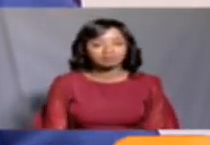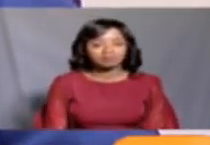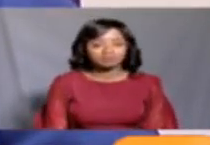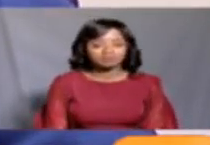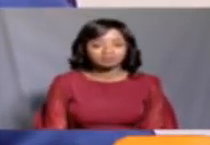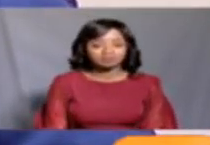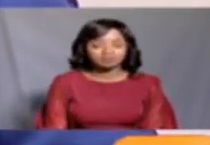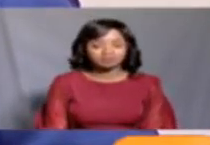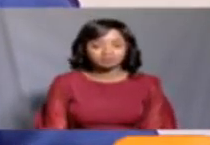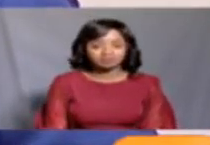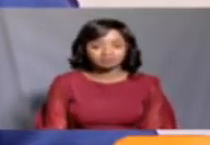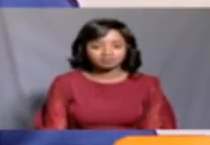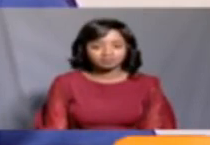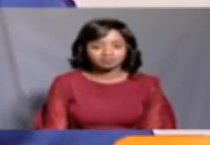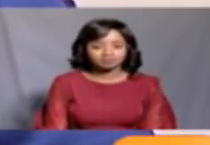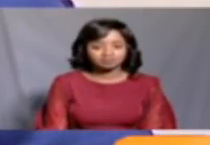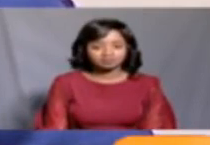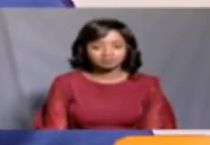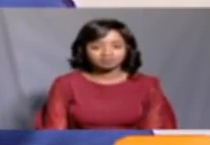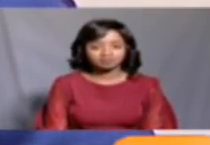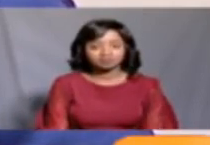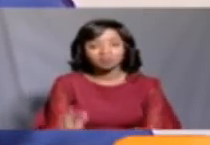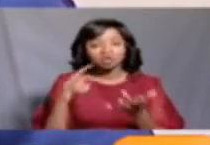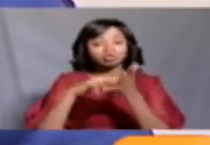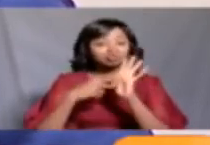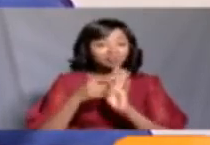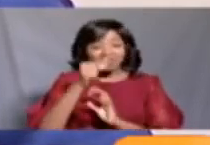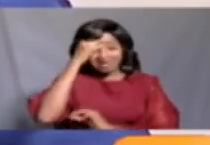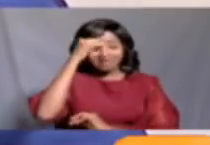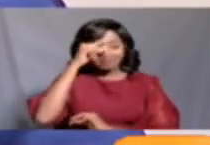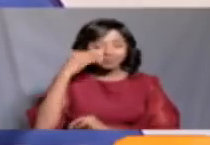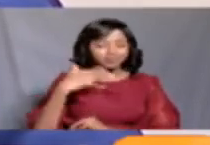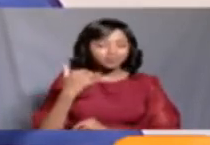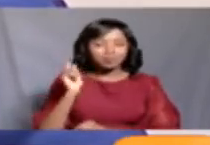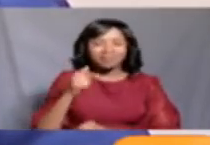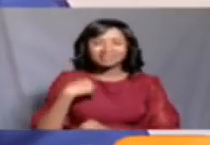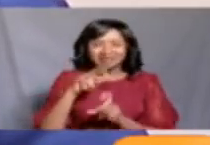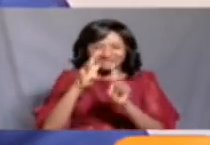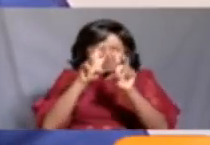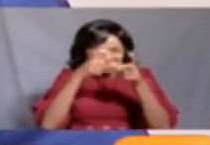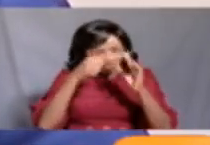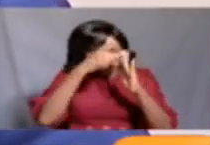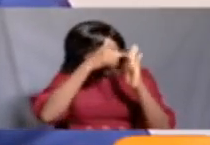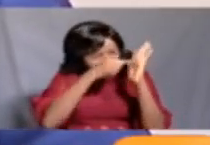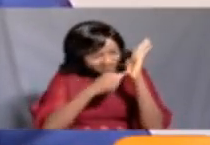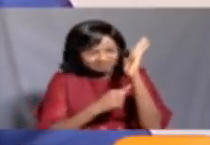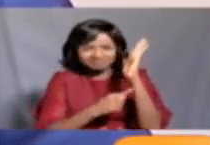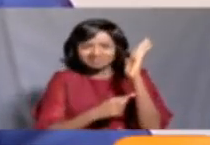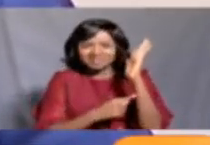So the government has to implement a lot of issues. Currently, there is the Kenya National